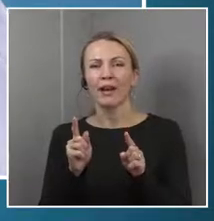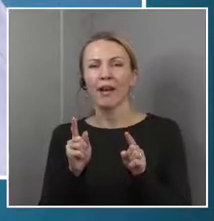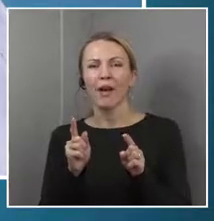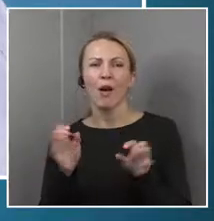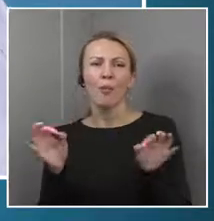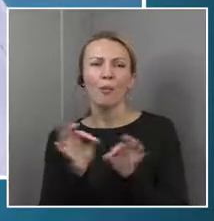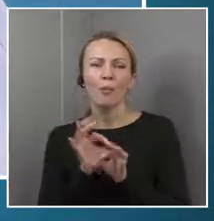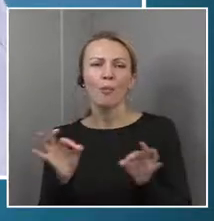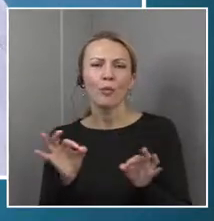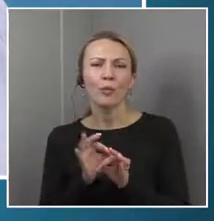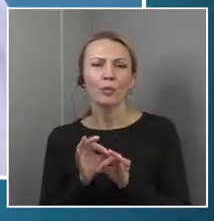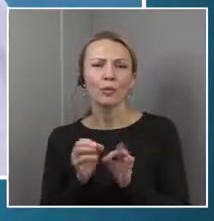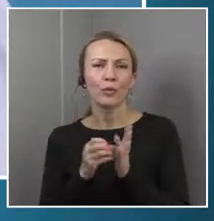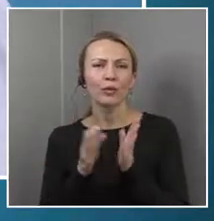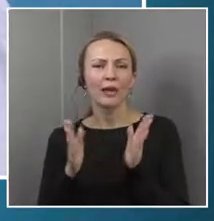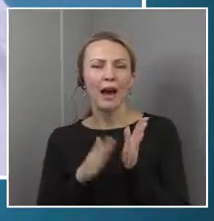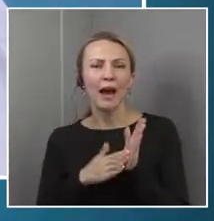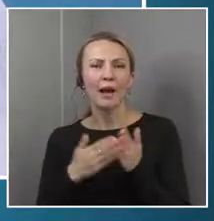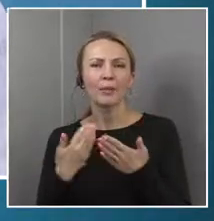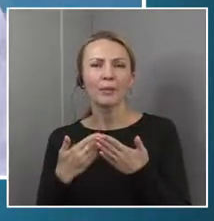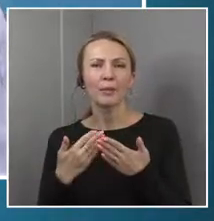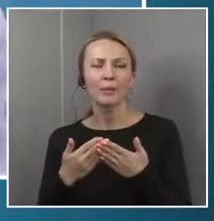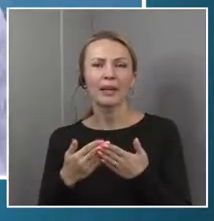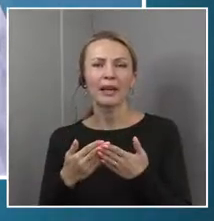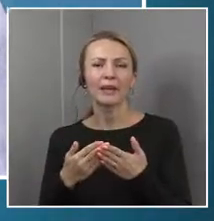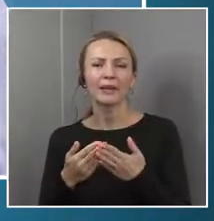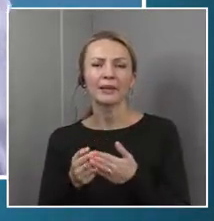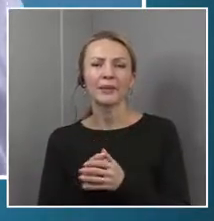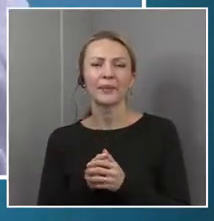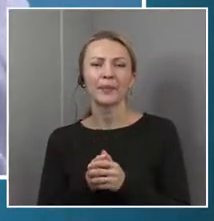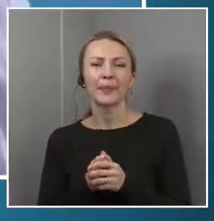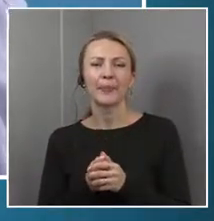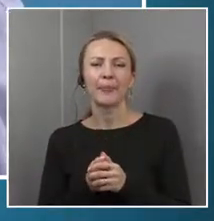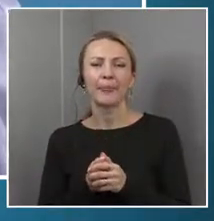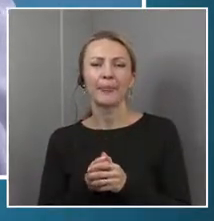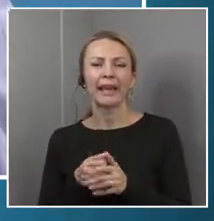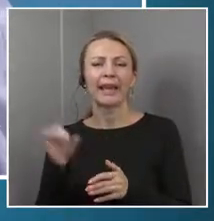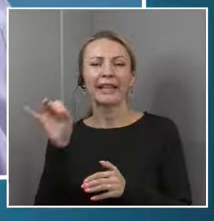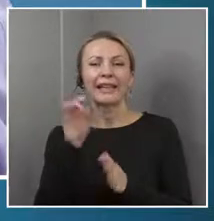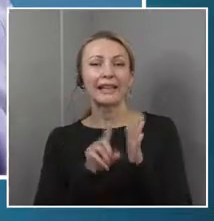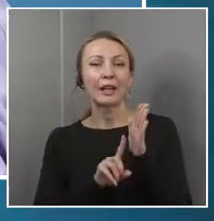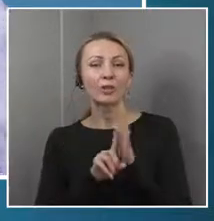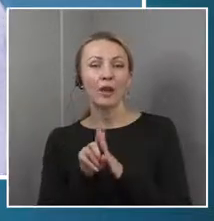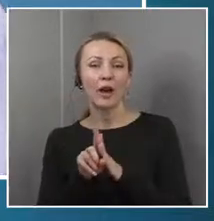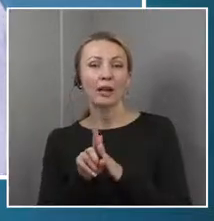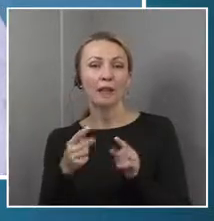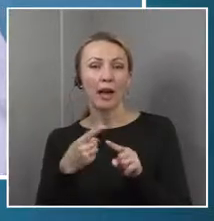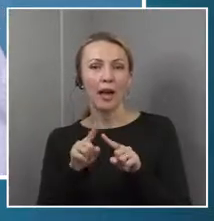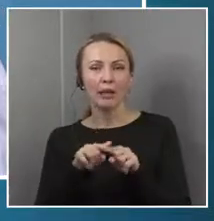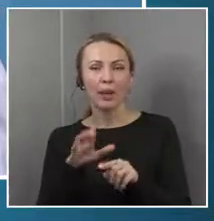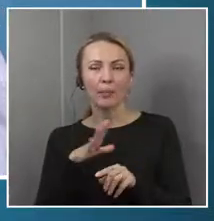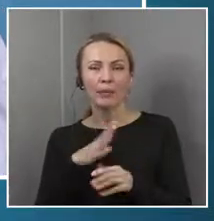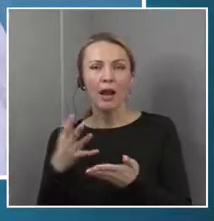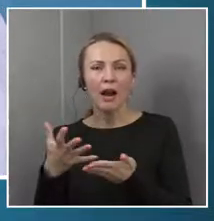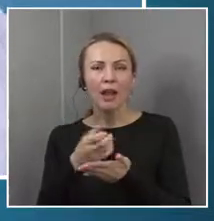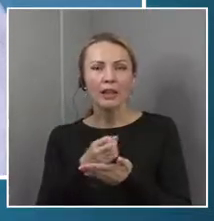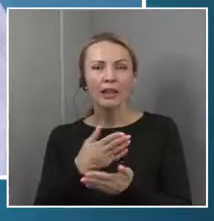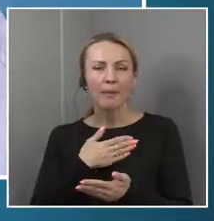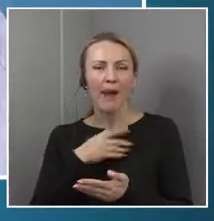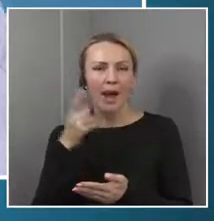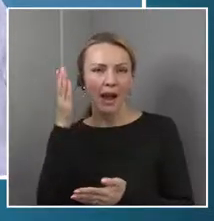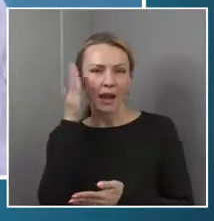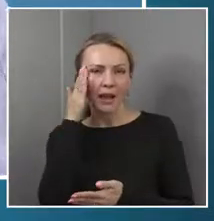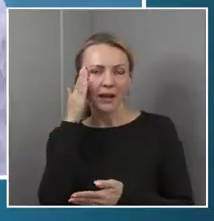you know. I have a really not physical existing collection in my own brain, and this is like